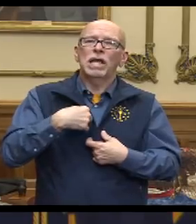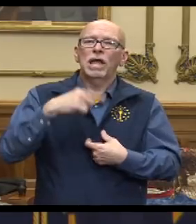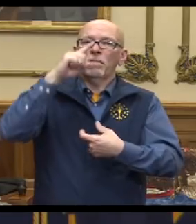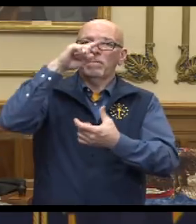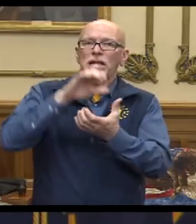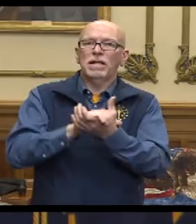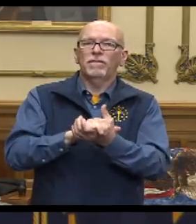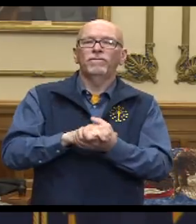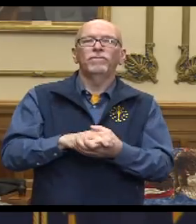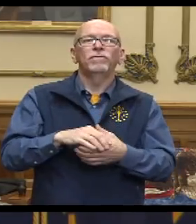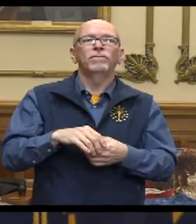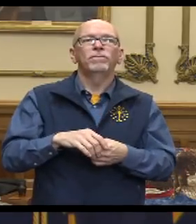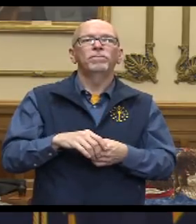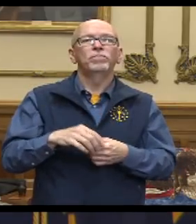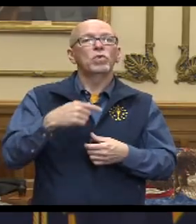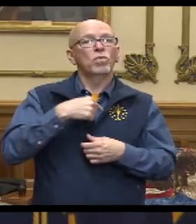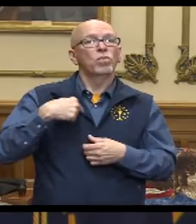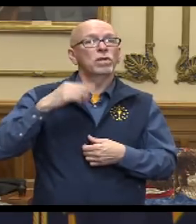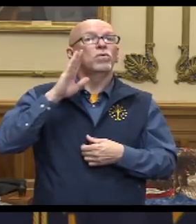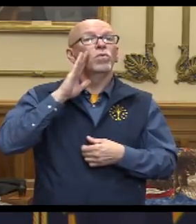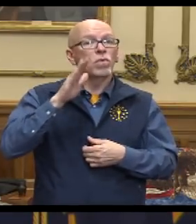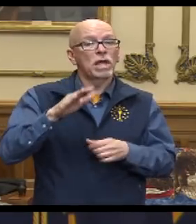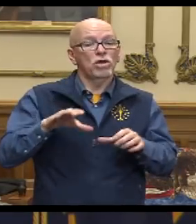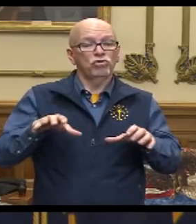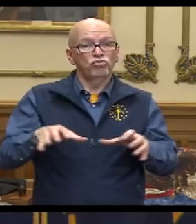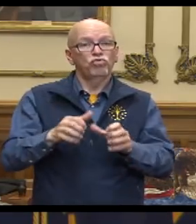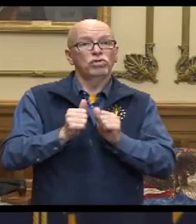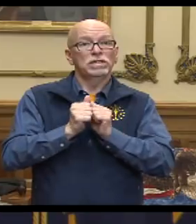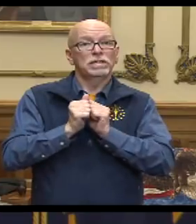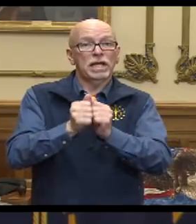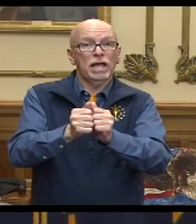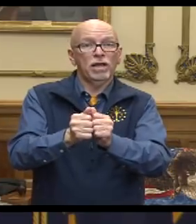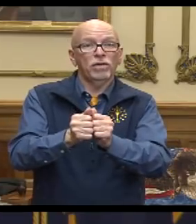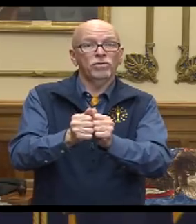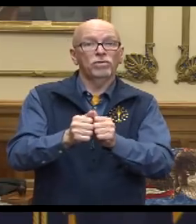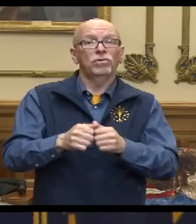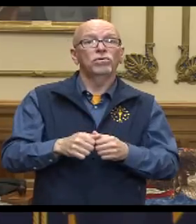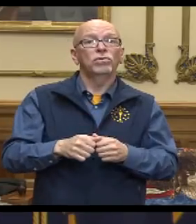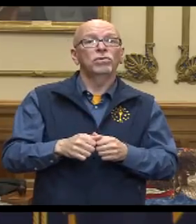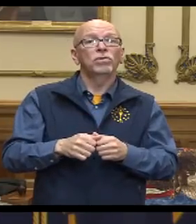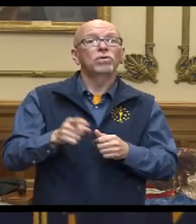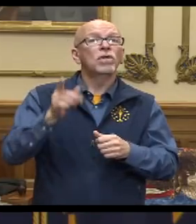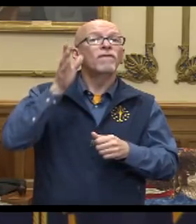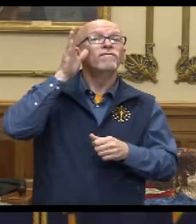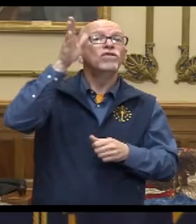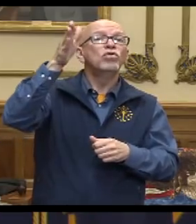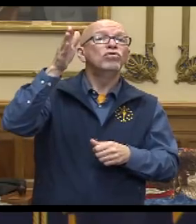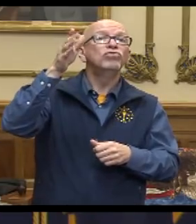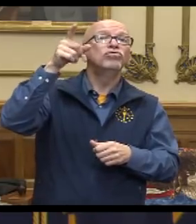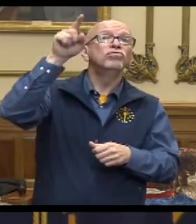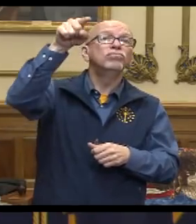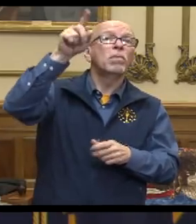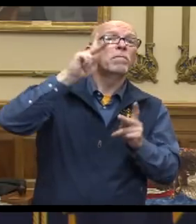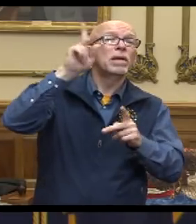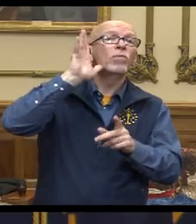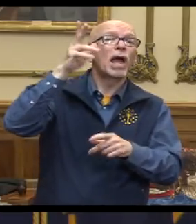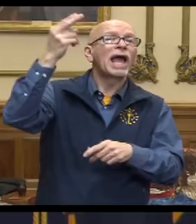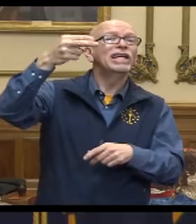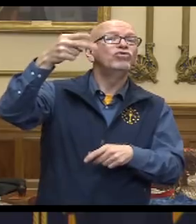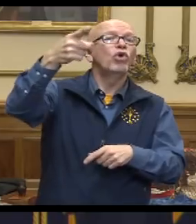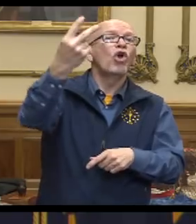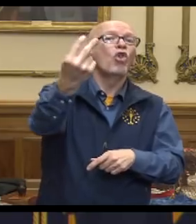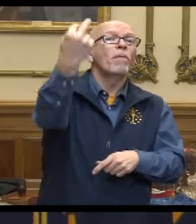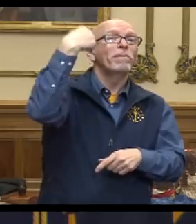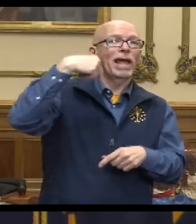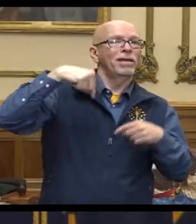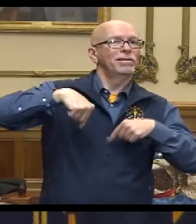of what we will do together, future historians will look back on this moment and